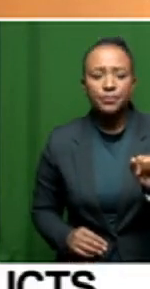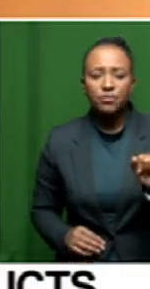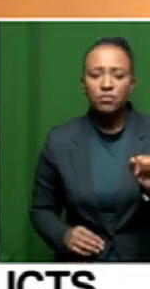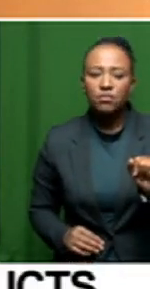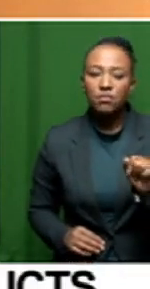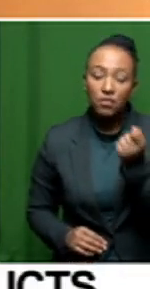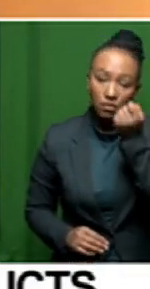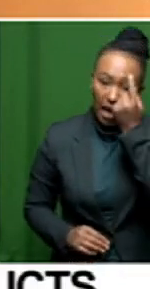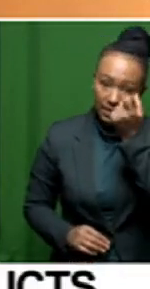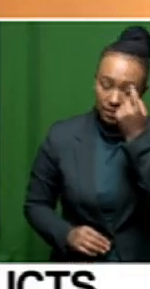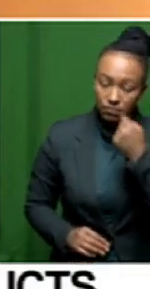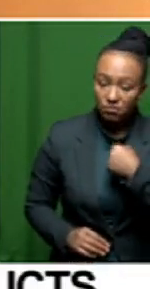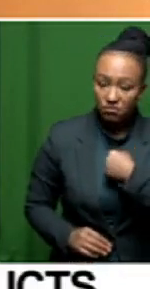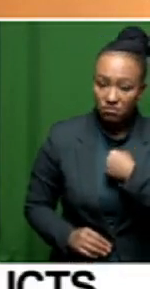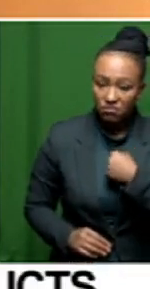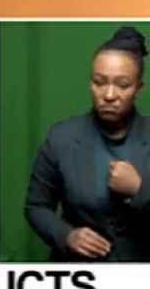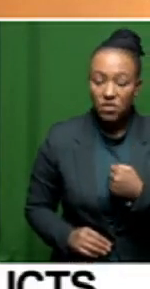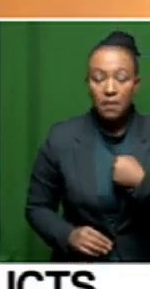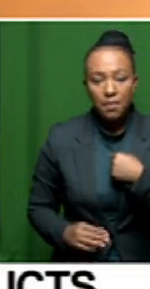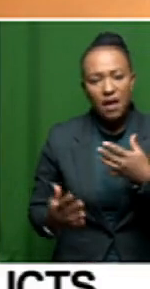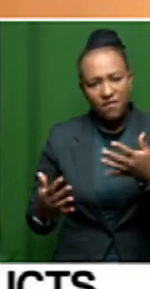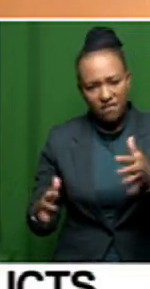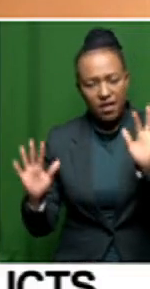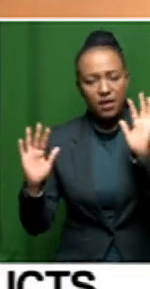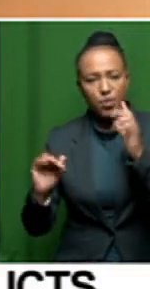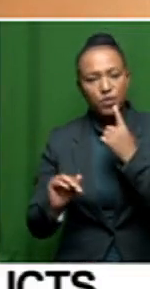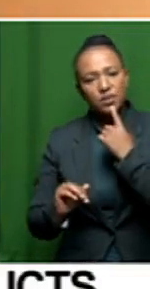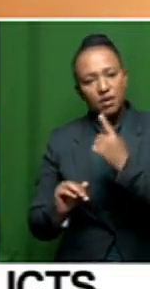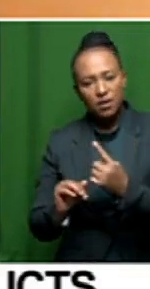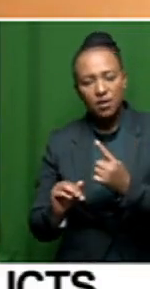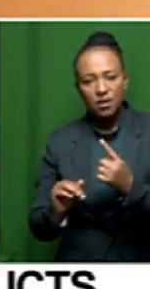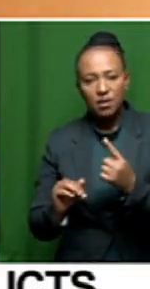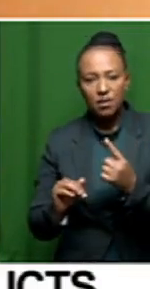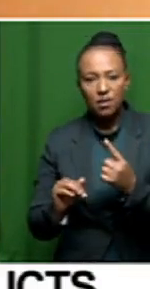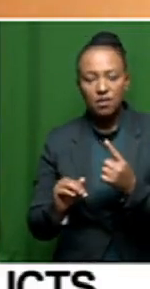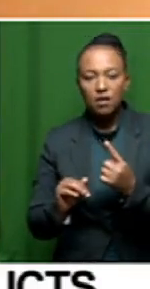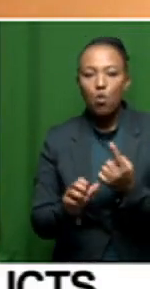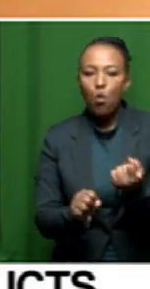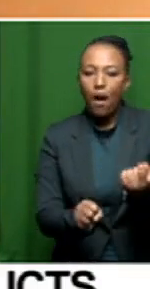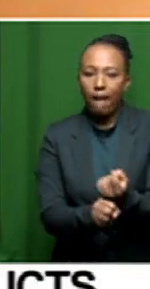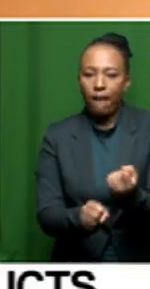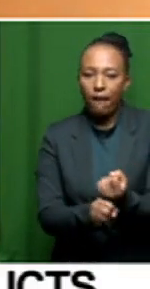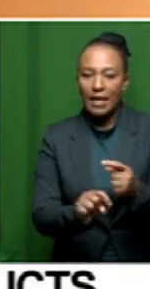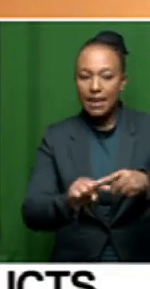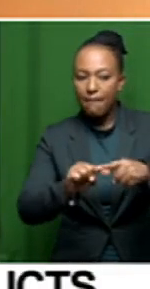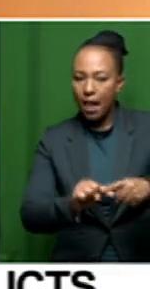think, understand me. If I said to you, let us work on top of the report,